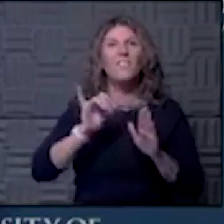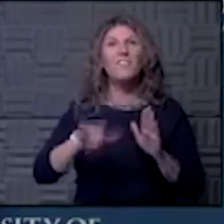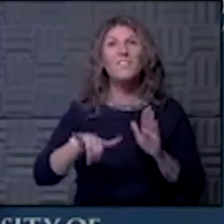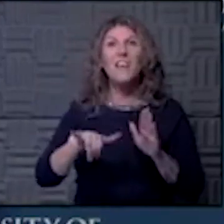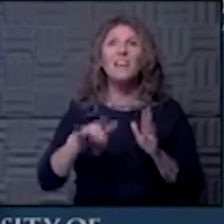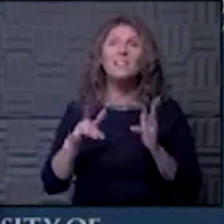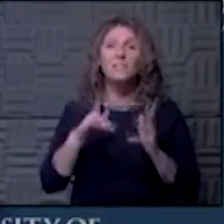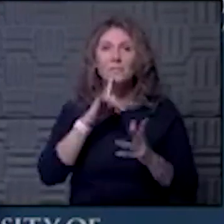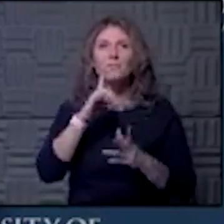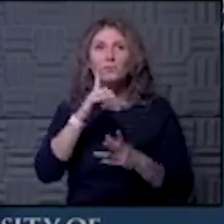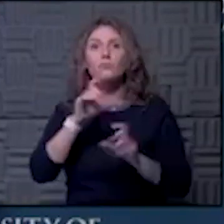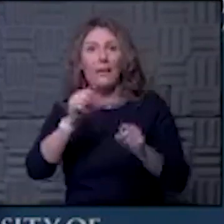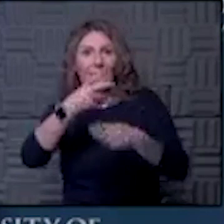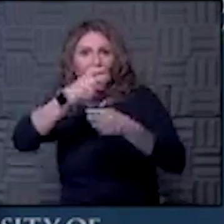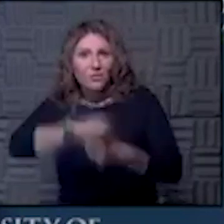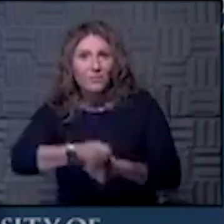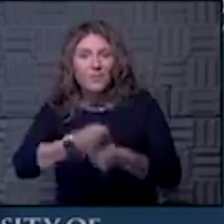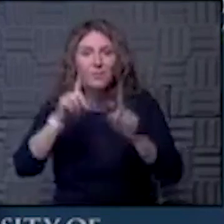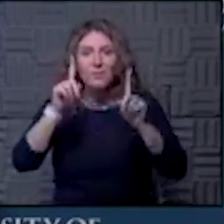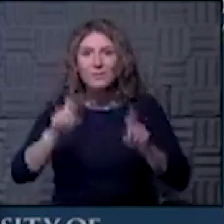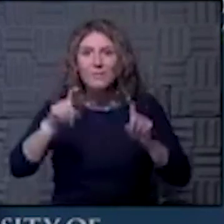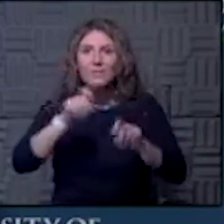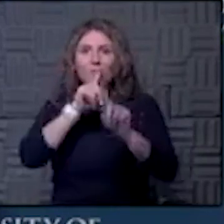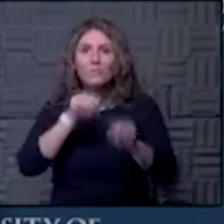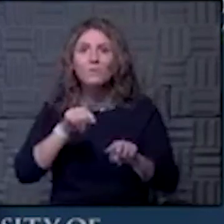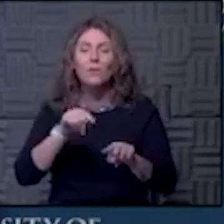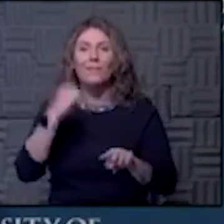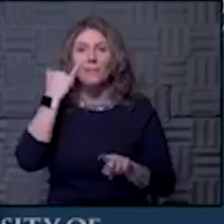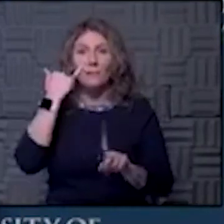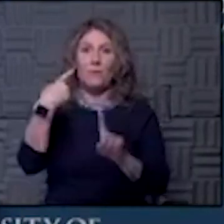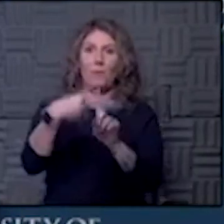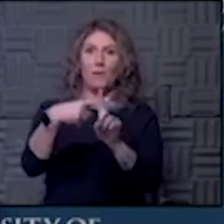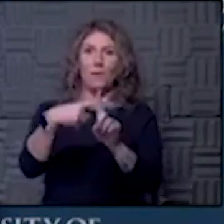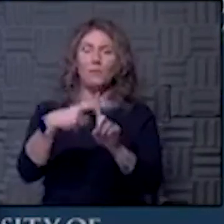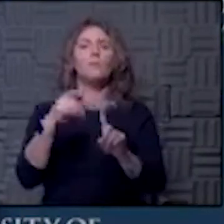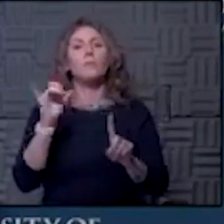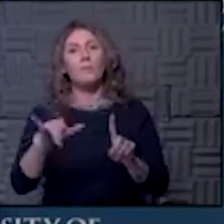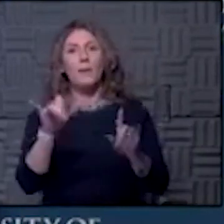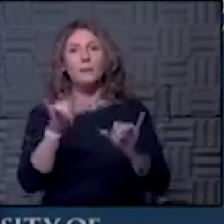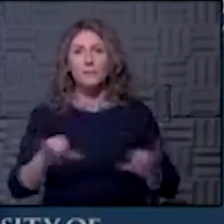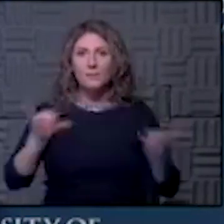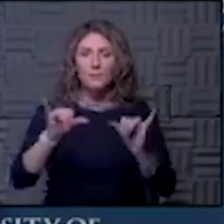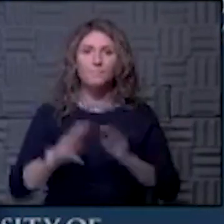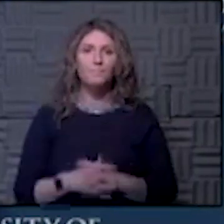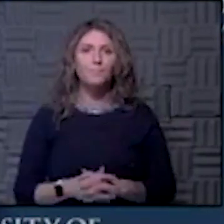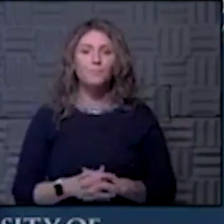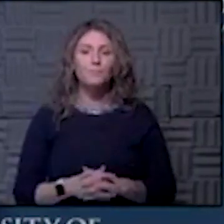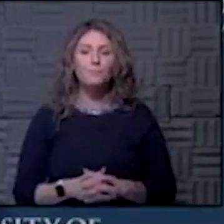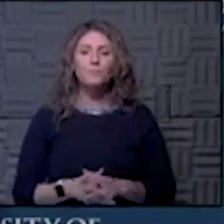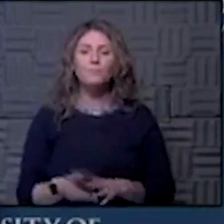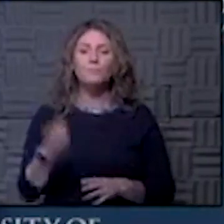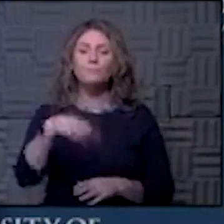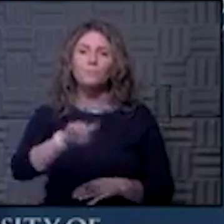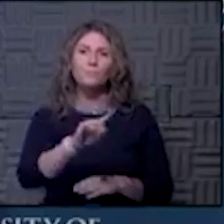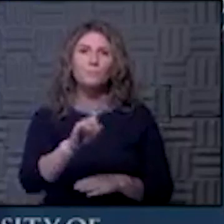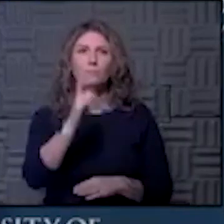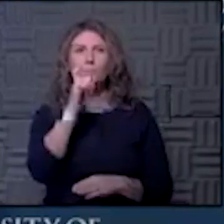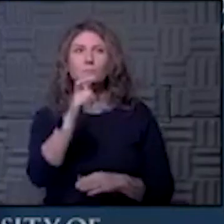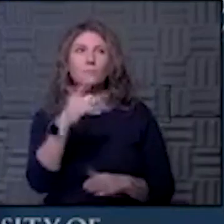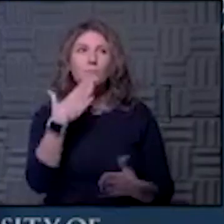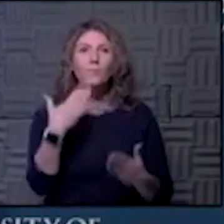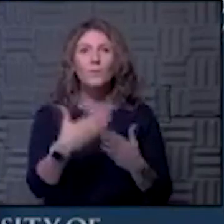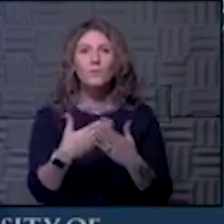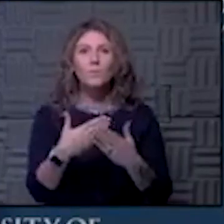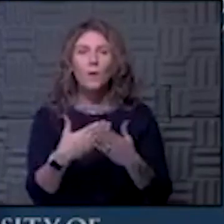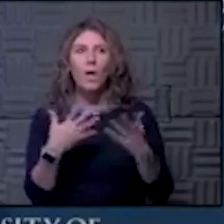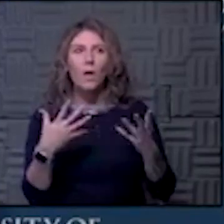relatively trustworthy test result. If you get a positive, certainly that's consistent. They don't perform as well, and we don't have a